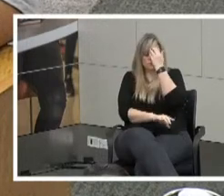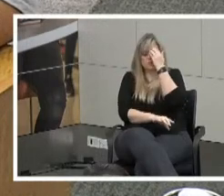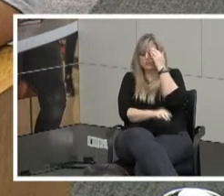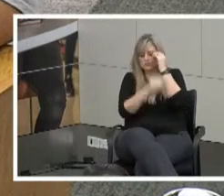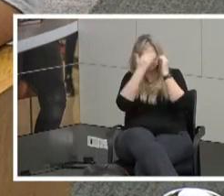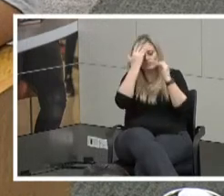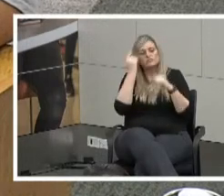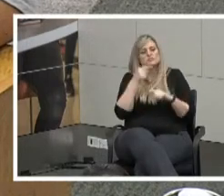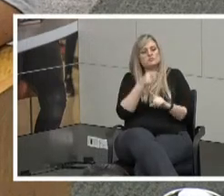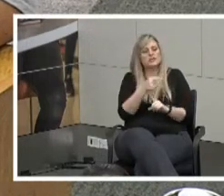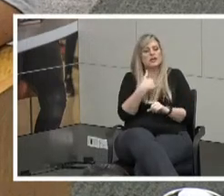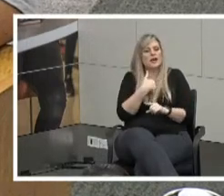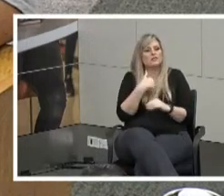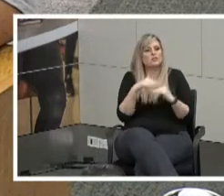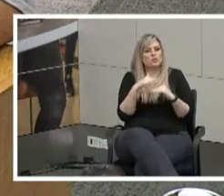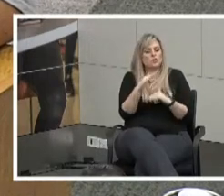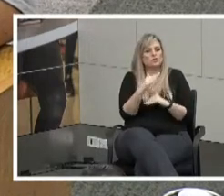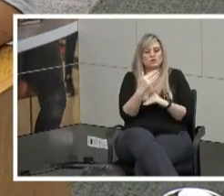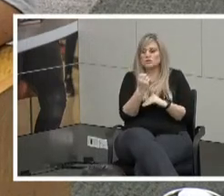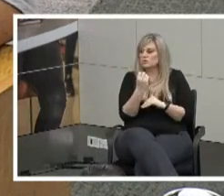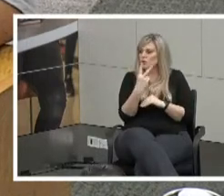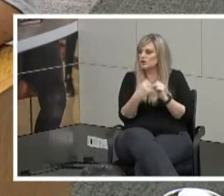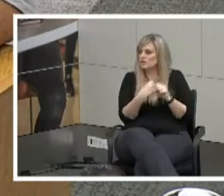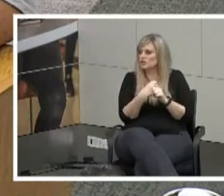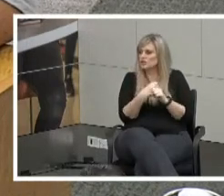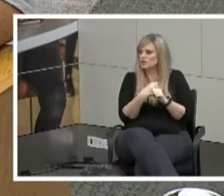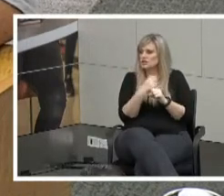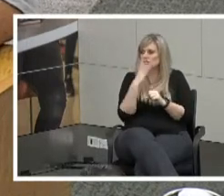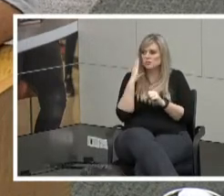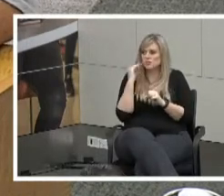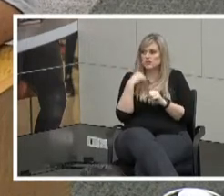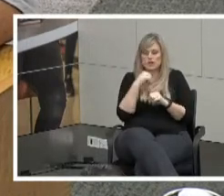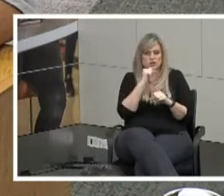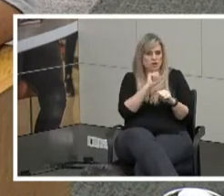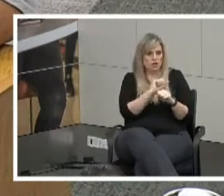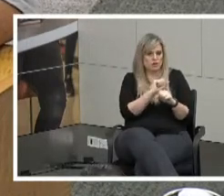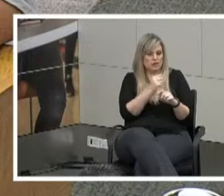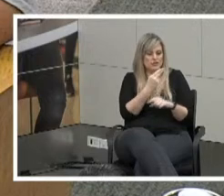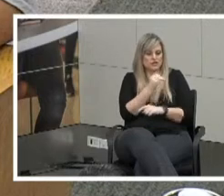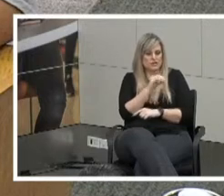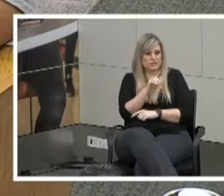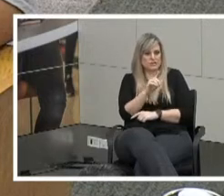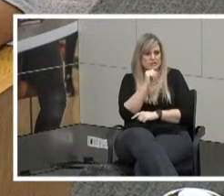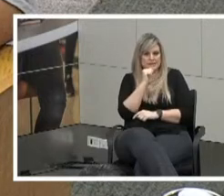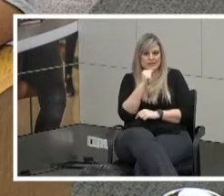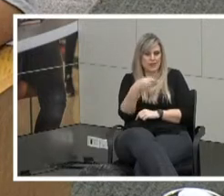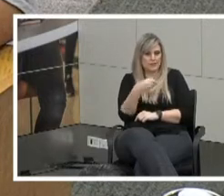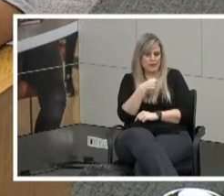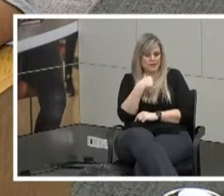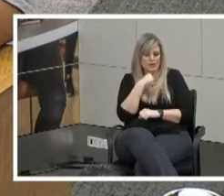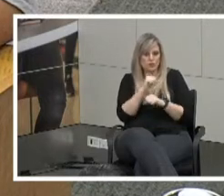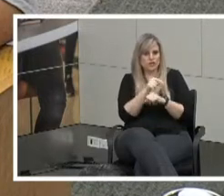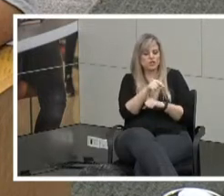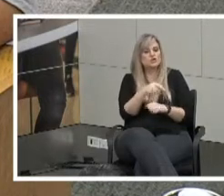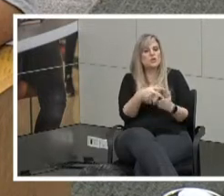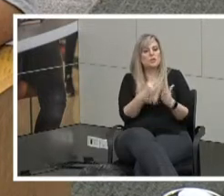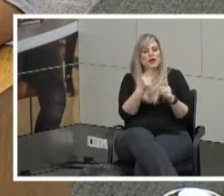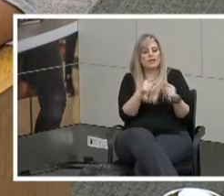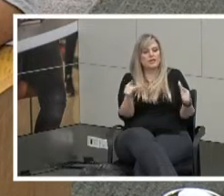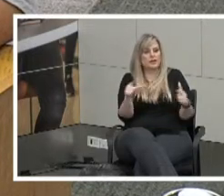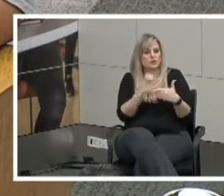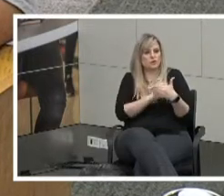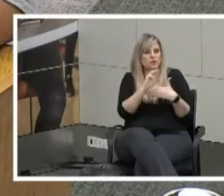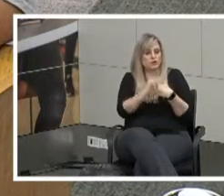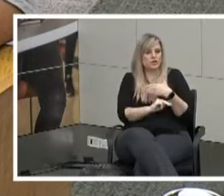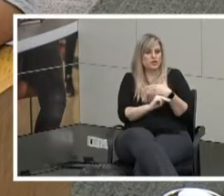over 12 years bips approved parent I do not work um hi does not pay me so bilingual curriculum resources are not